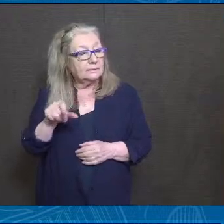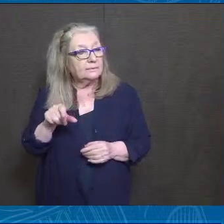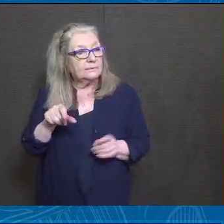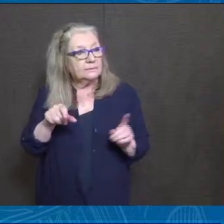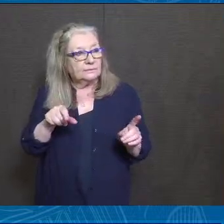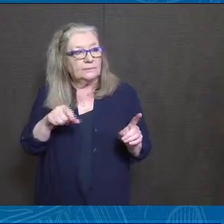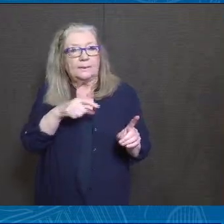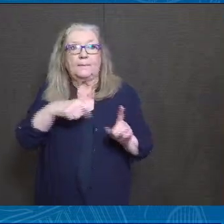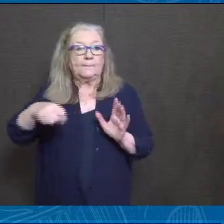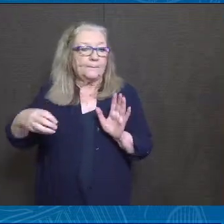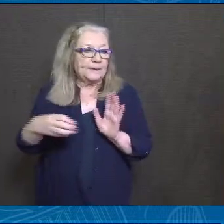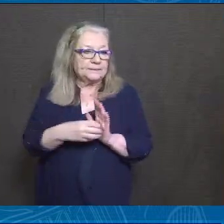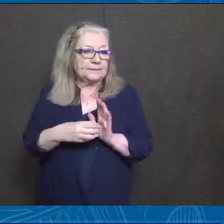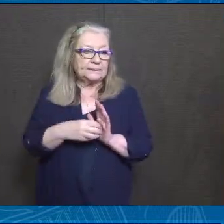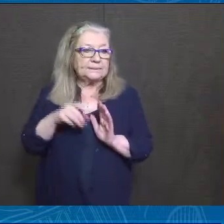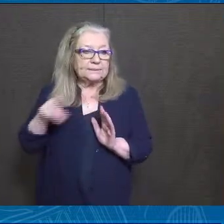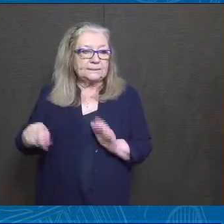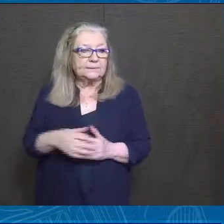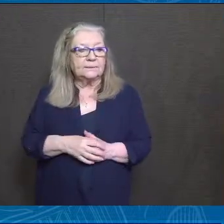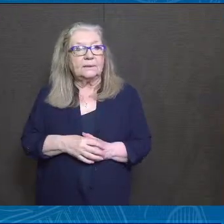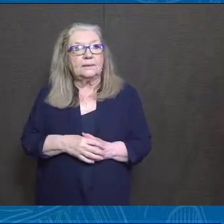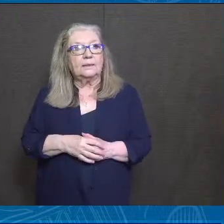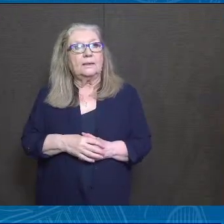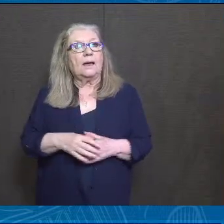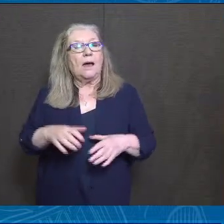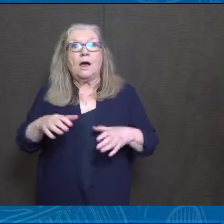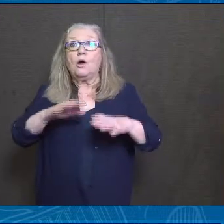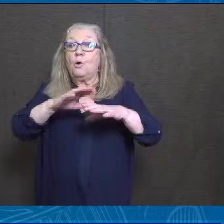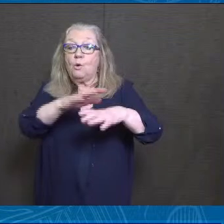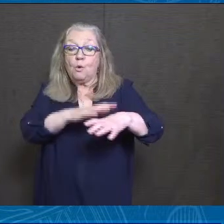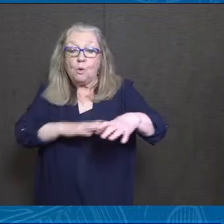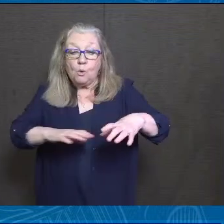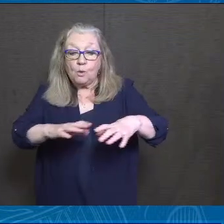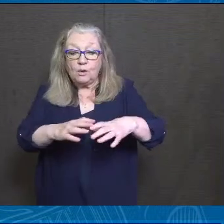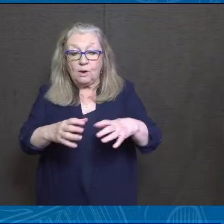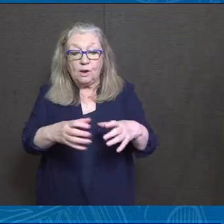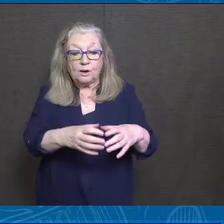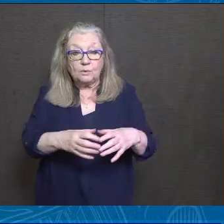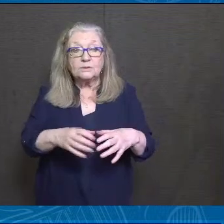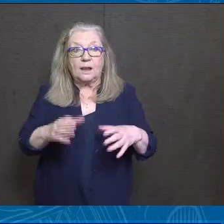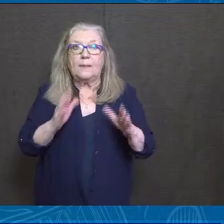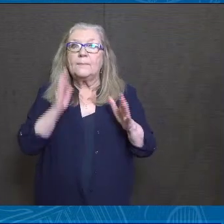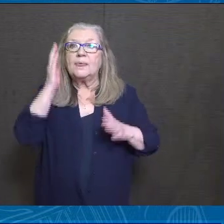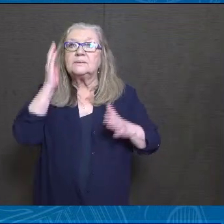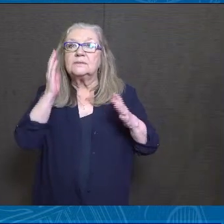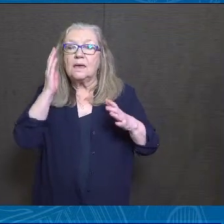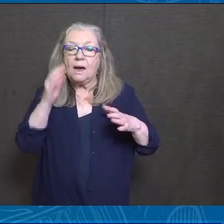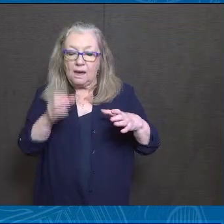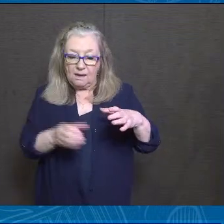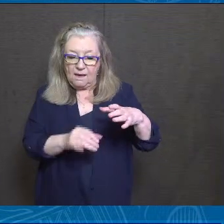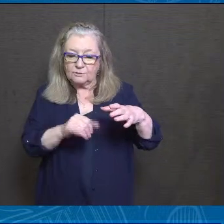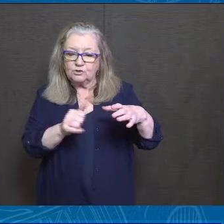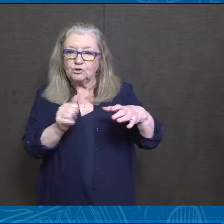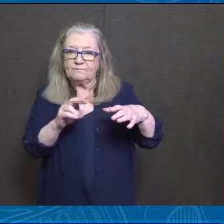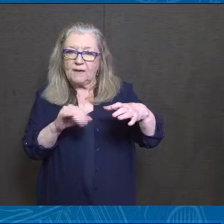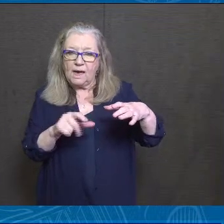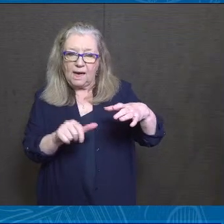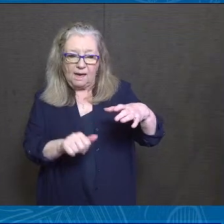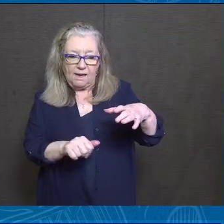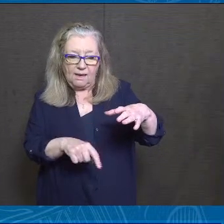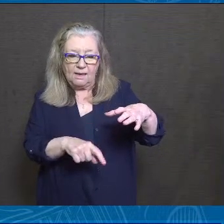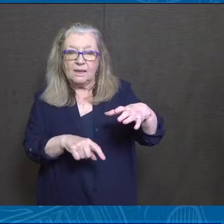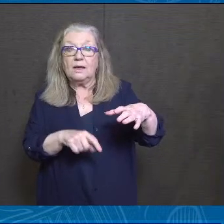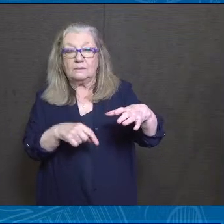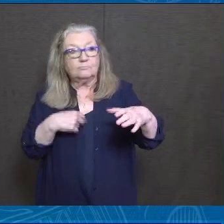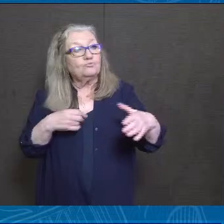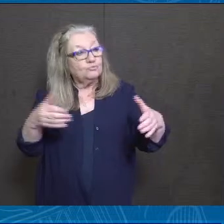of Ampang Jaya Municipal Council, Malaysia. Would like to introduce Ms. Flora